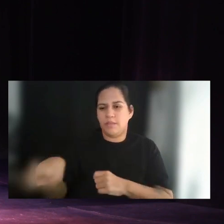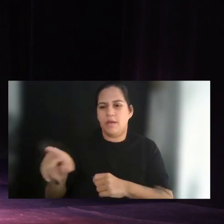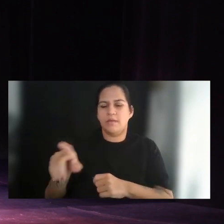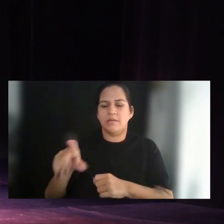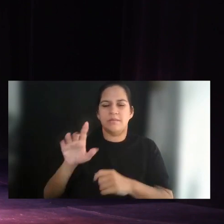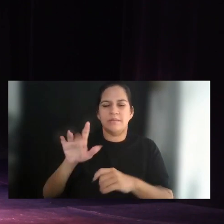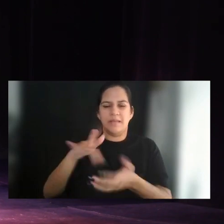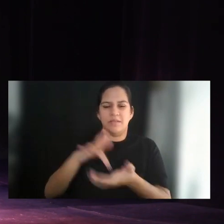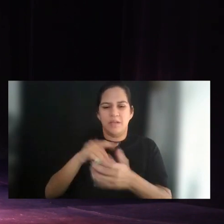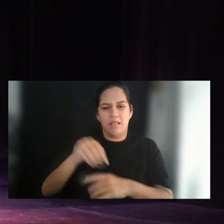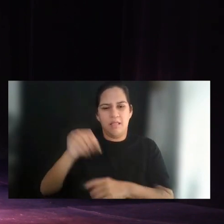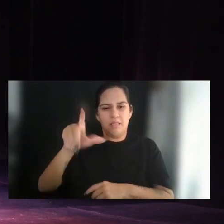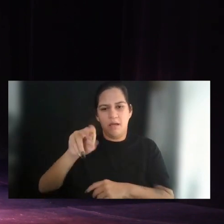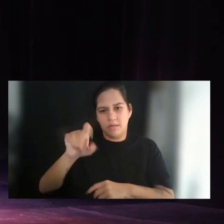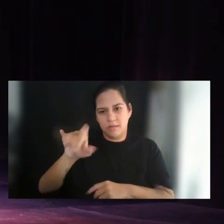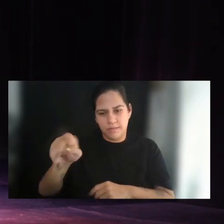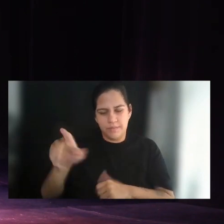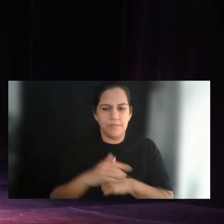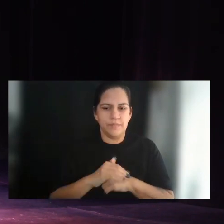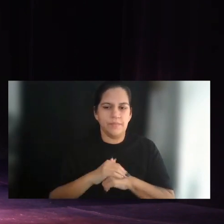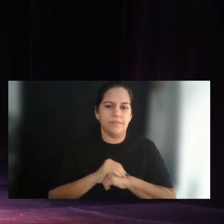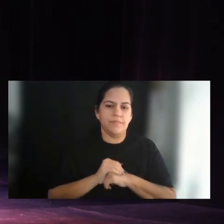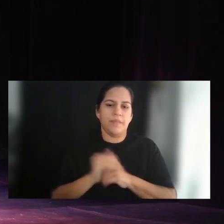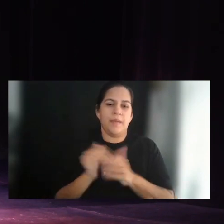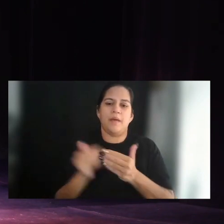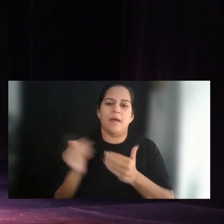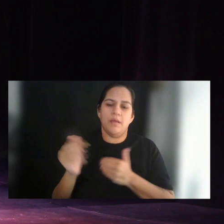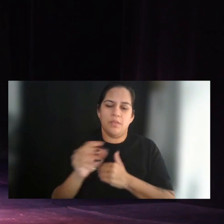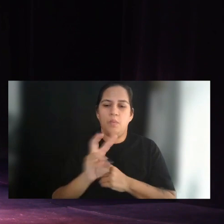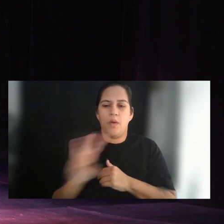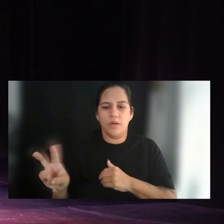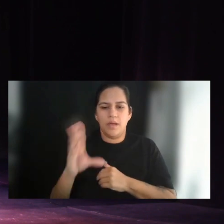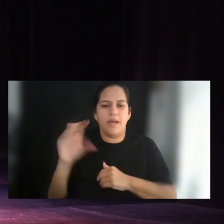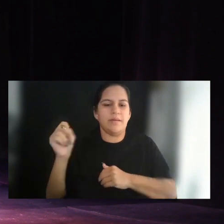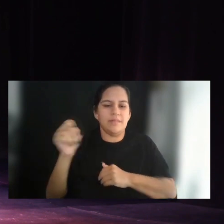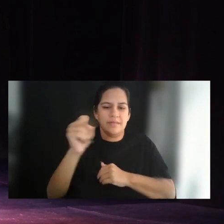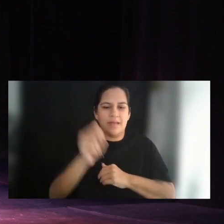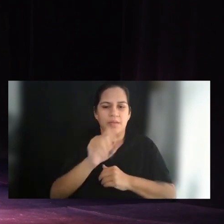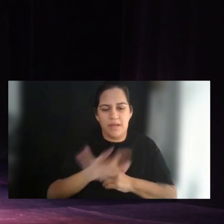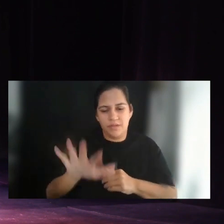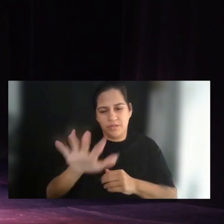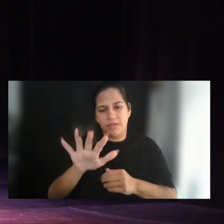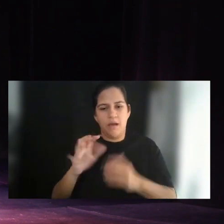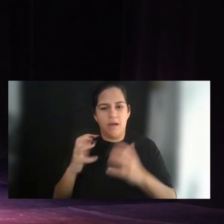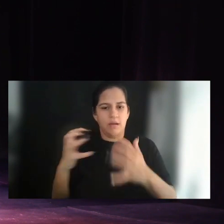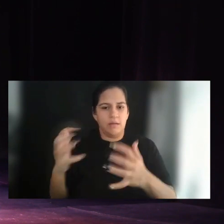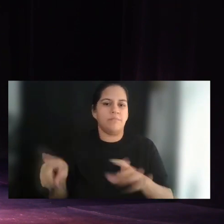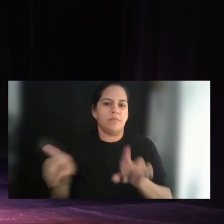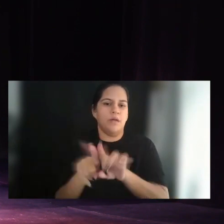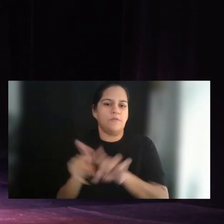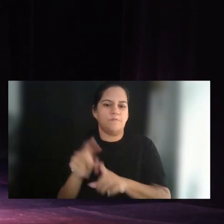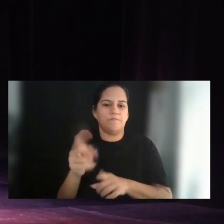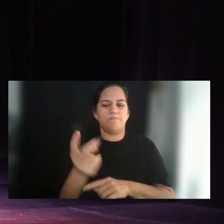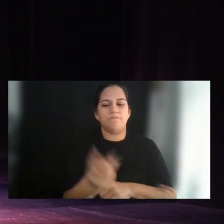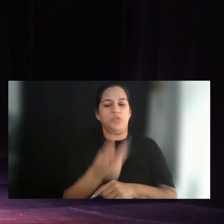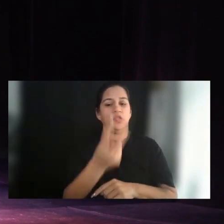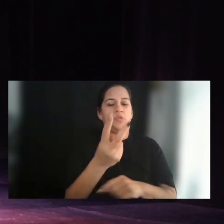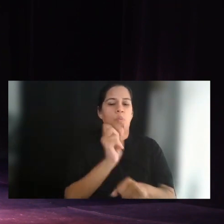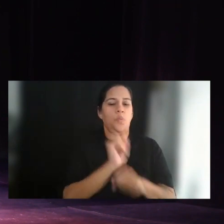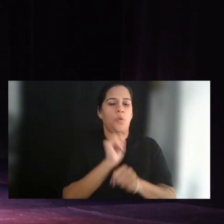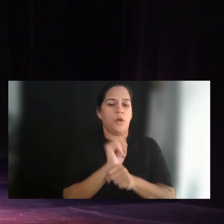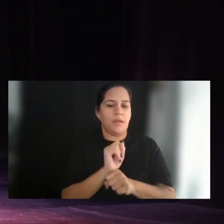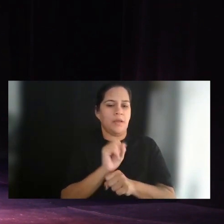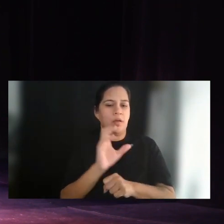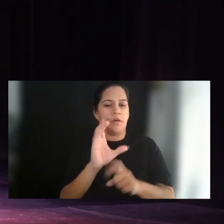beyond the Western and South Asian audiences, we had also anticipated that there were going to be two different working cultures and styles between Why Not, a